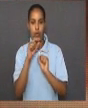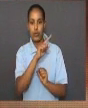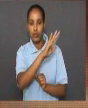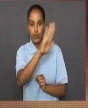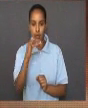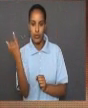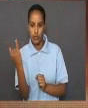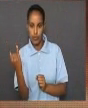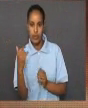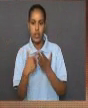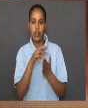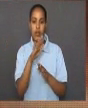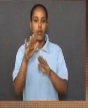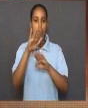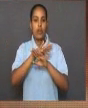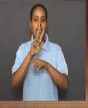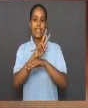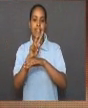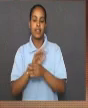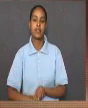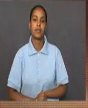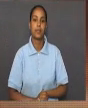drawings to those that are on the screen.